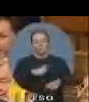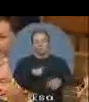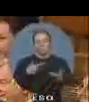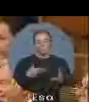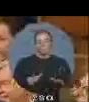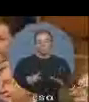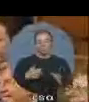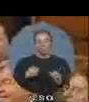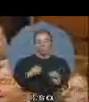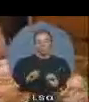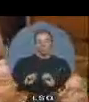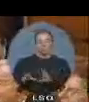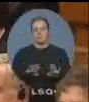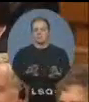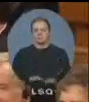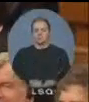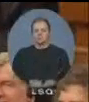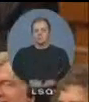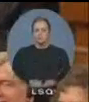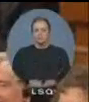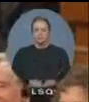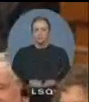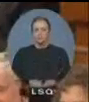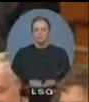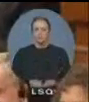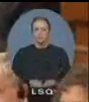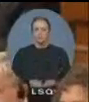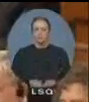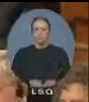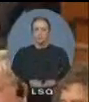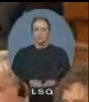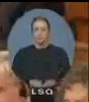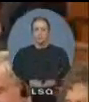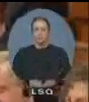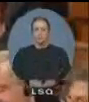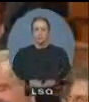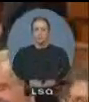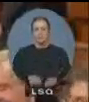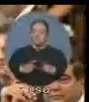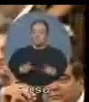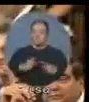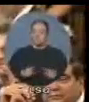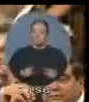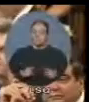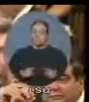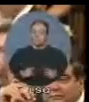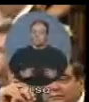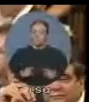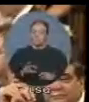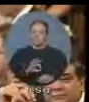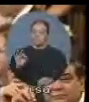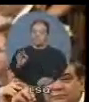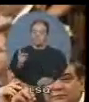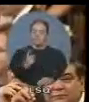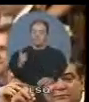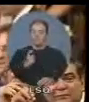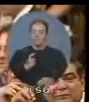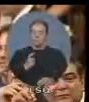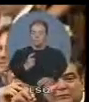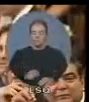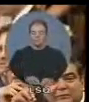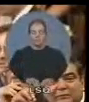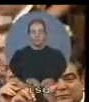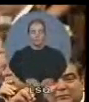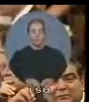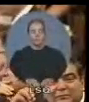revenue neutrality, Mr. Speaker. We're going to just a little bit of anxiety on the other side. David Hurley, and you'll recognize that name, the former